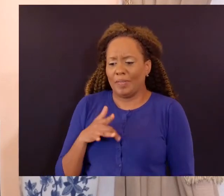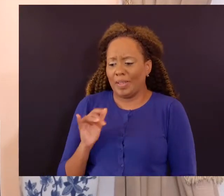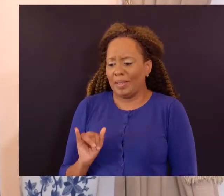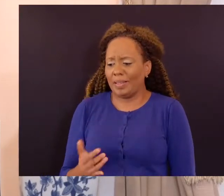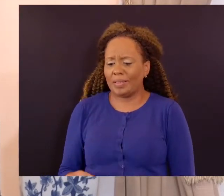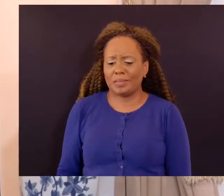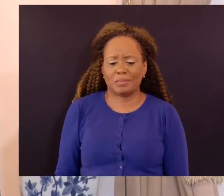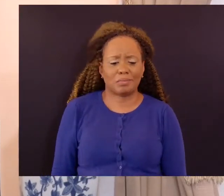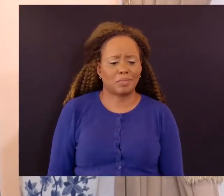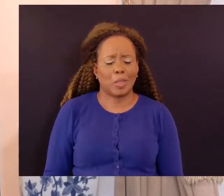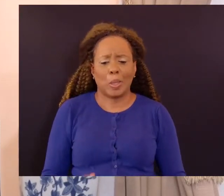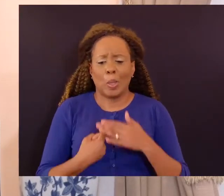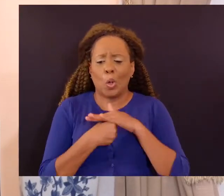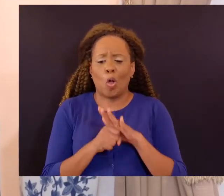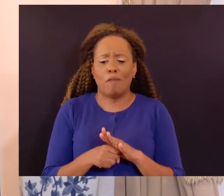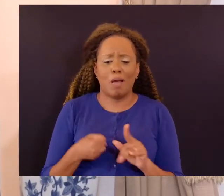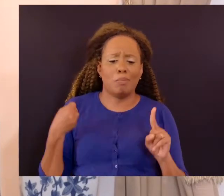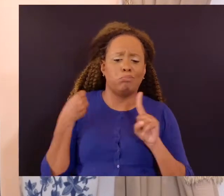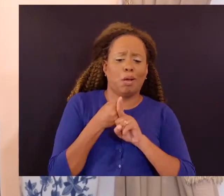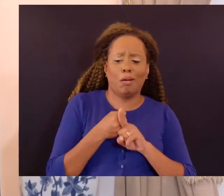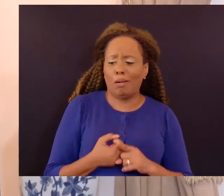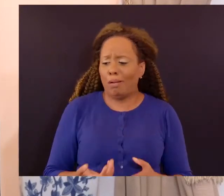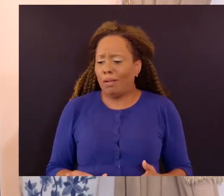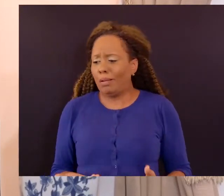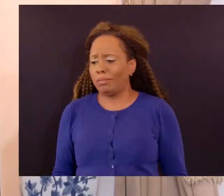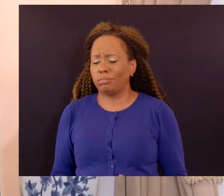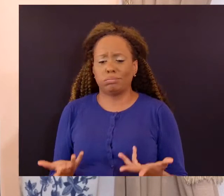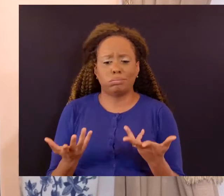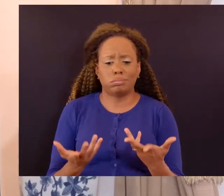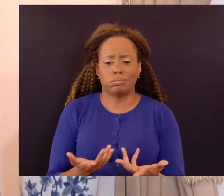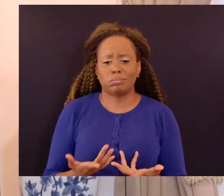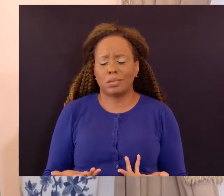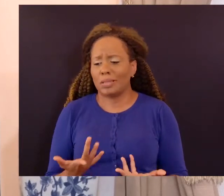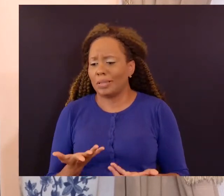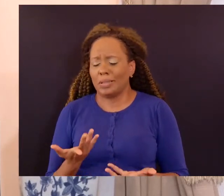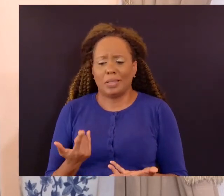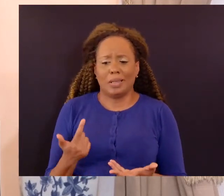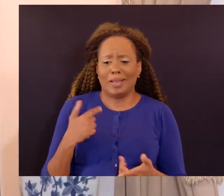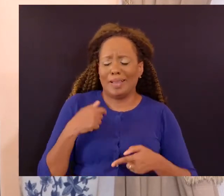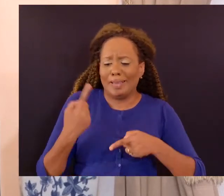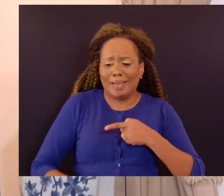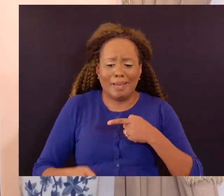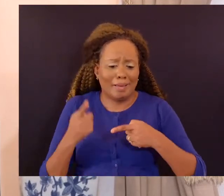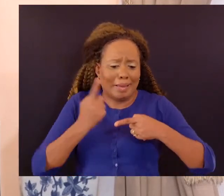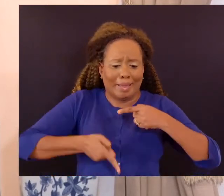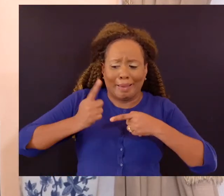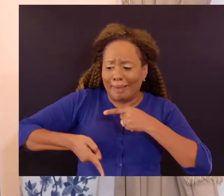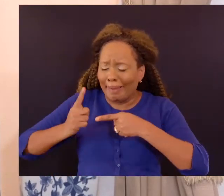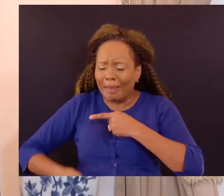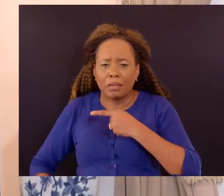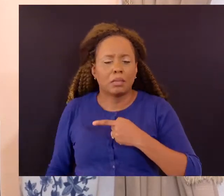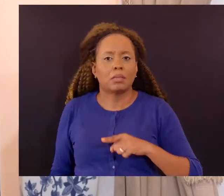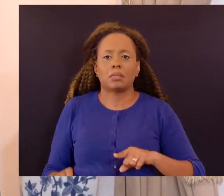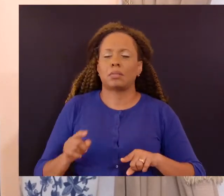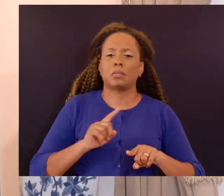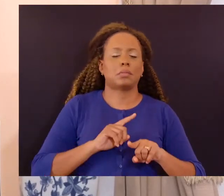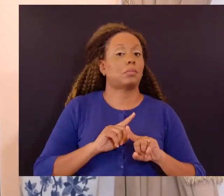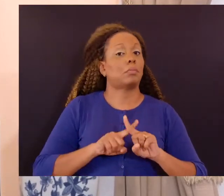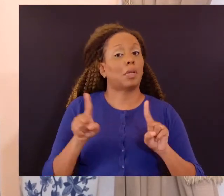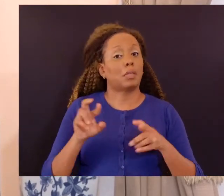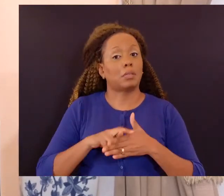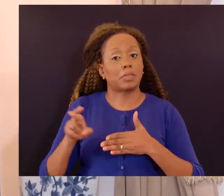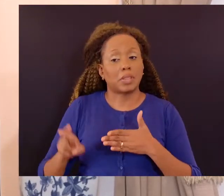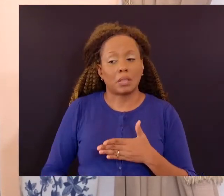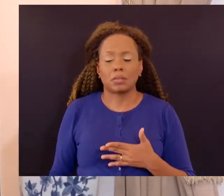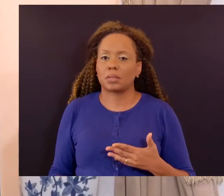pandemic has come and taken away something from them. Yes, we all have expectations, but the truth of the matter is that these results are very telling.